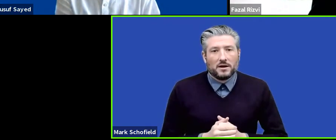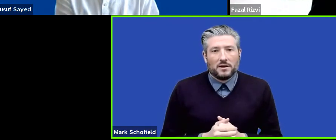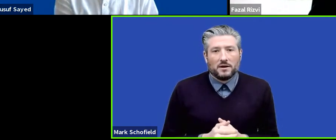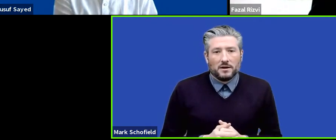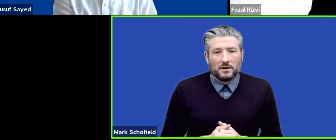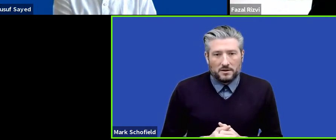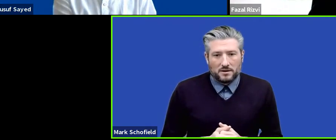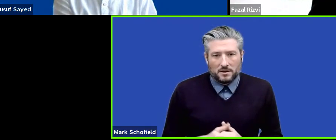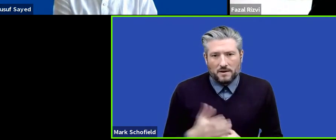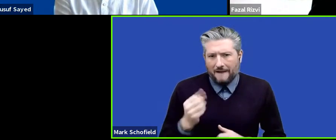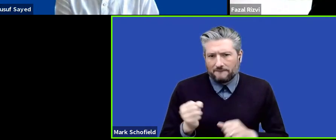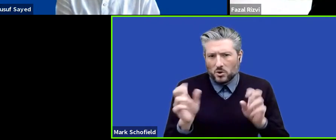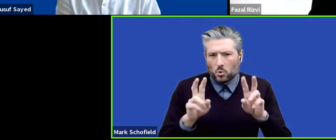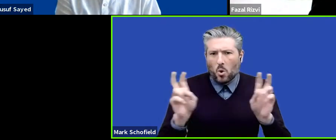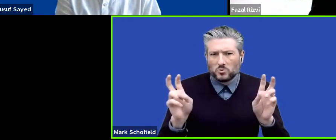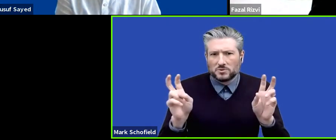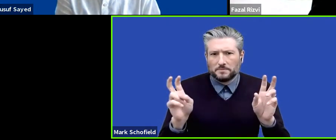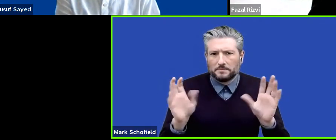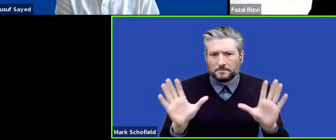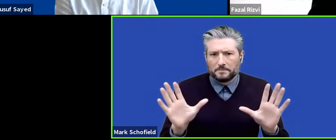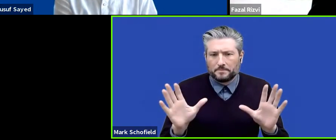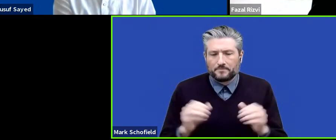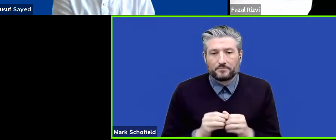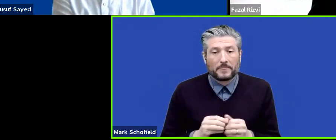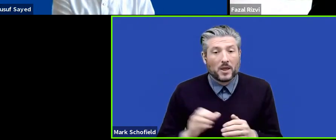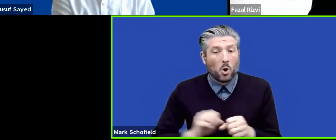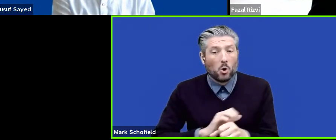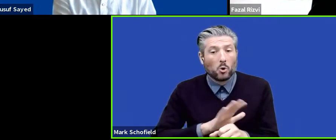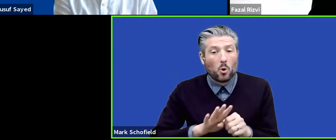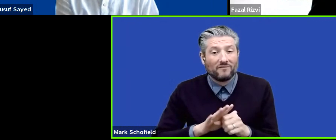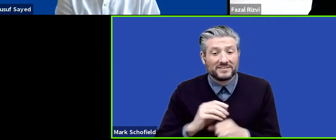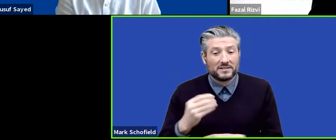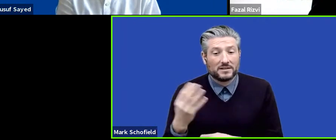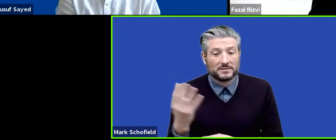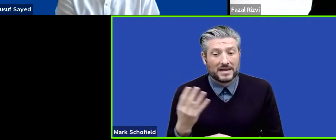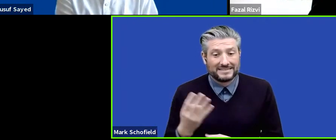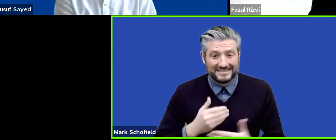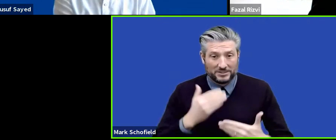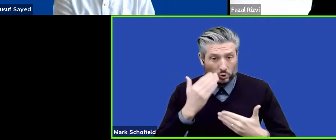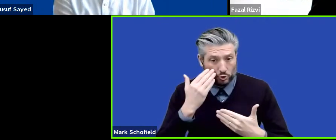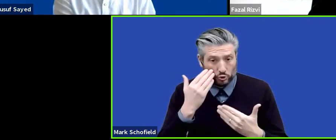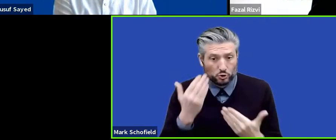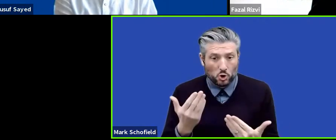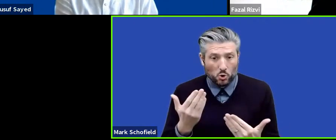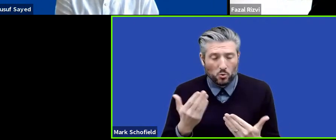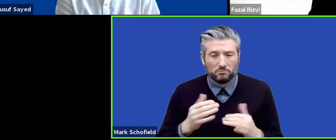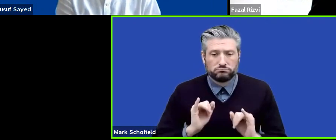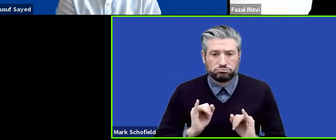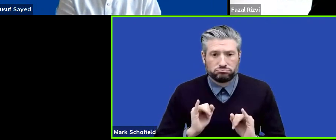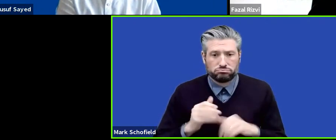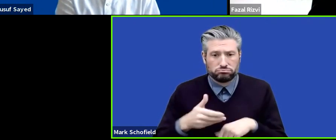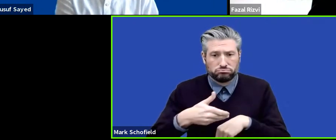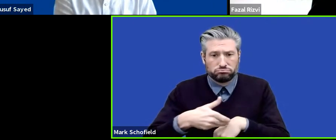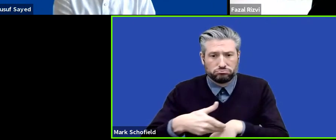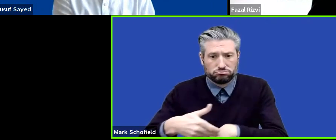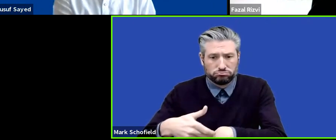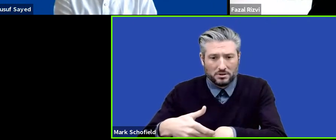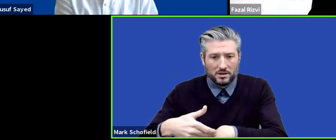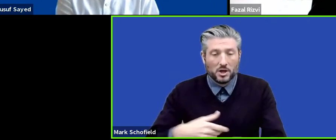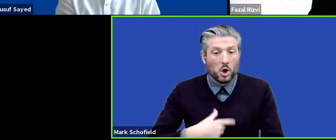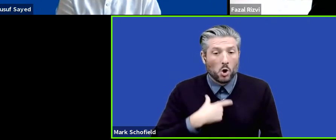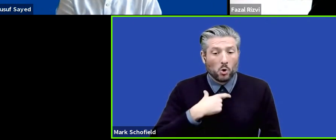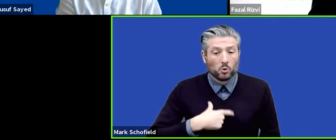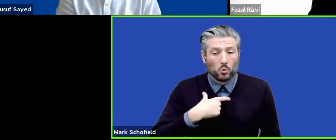says, COVID-19 is a stark reminder that our assault on the natural world has consequences. Humans may not have created